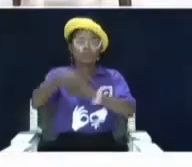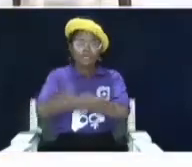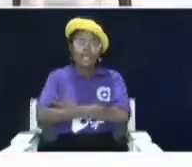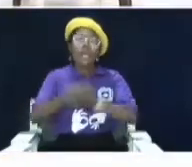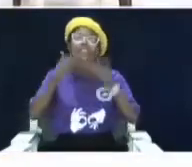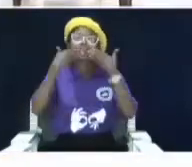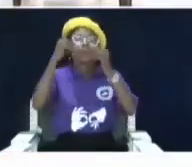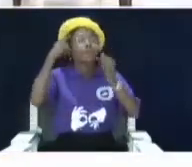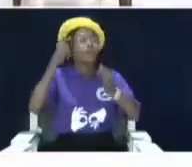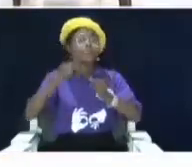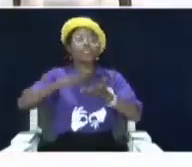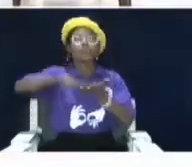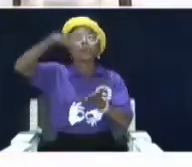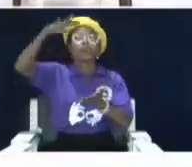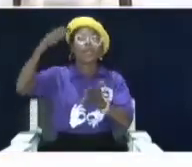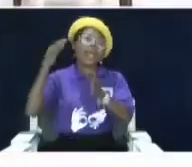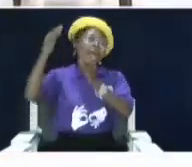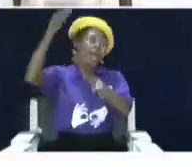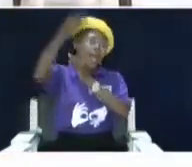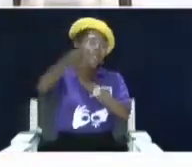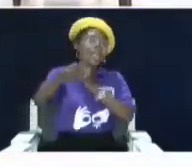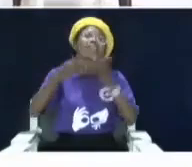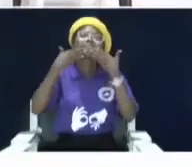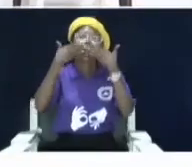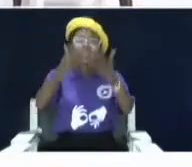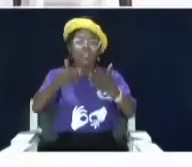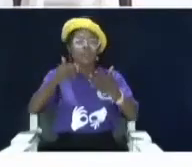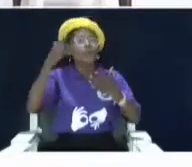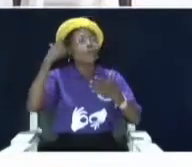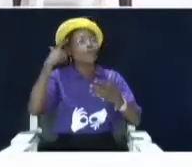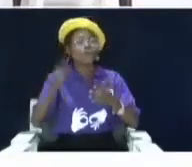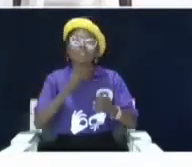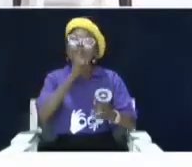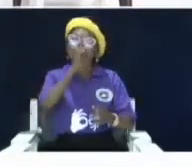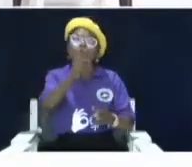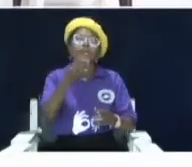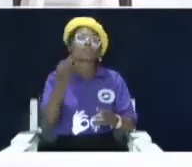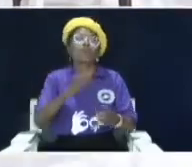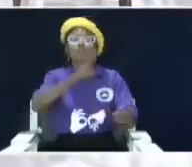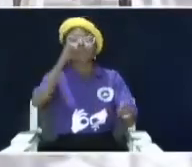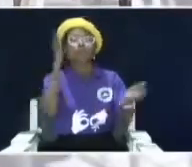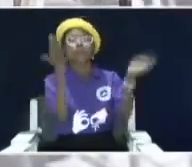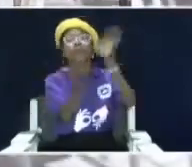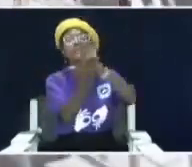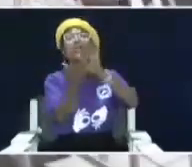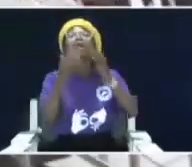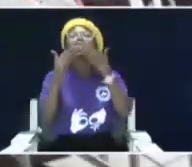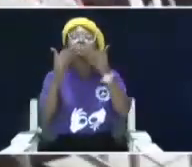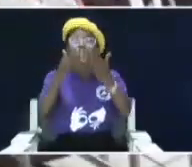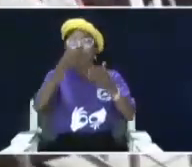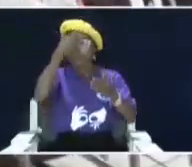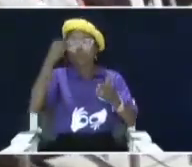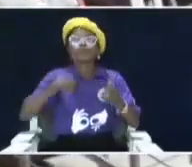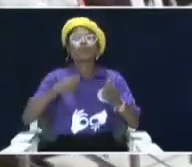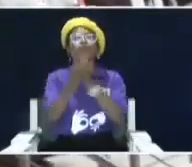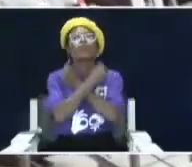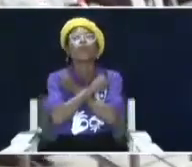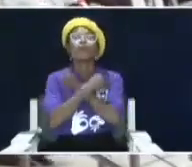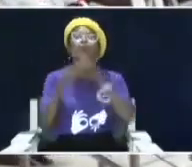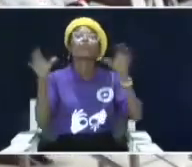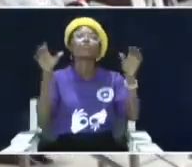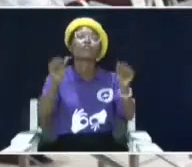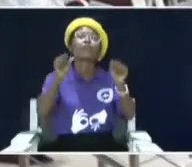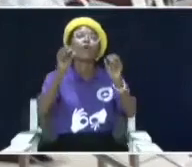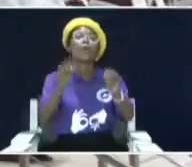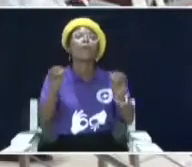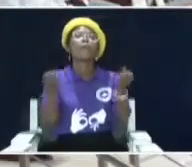the glory ahead. Thank you for the assurance of your presence. Thank you because you love us so much that you have gathered